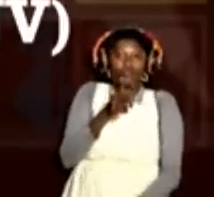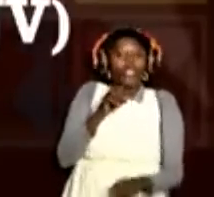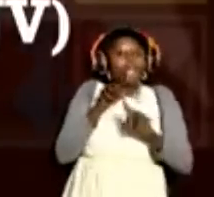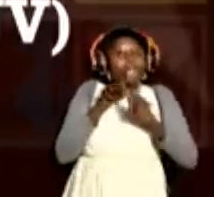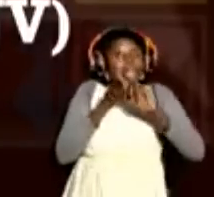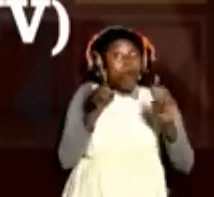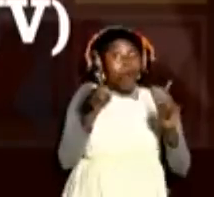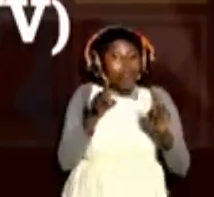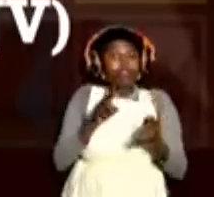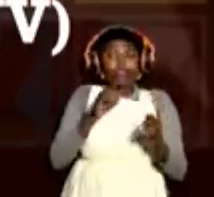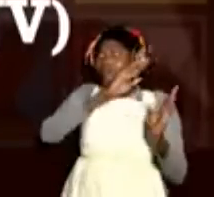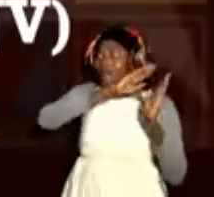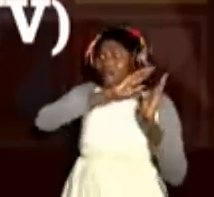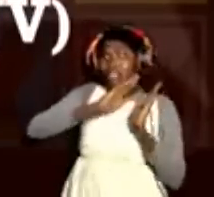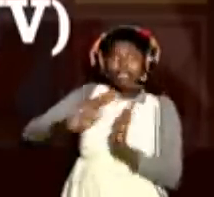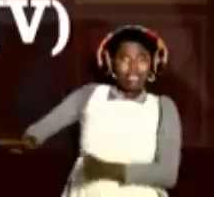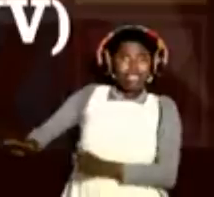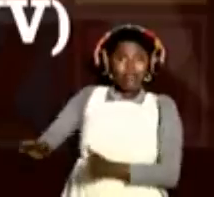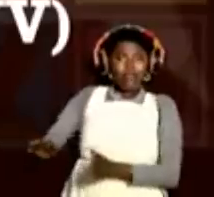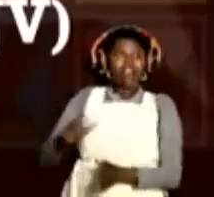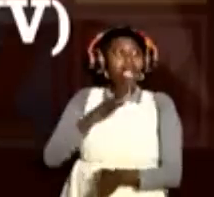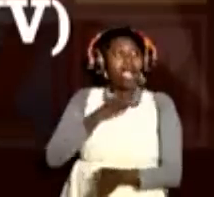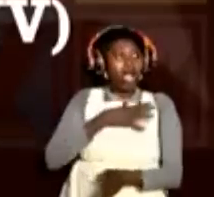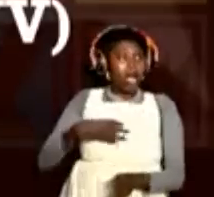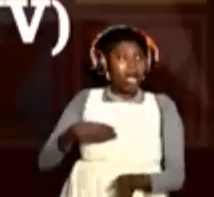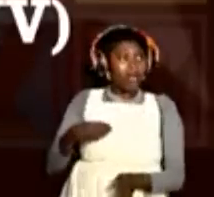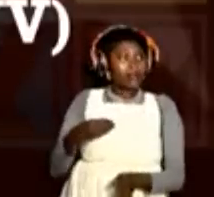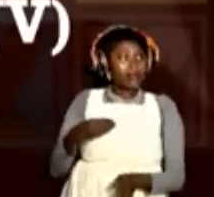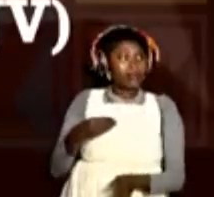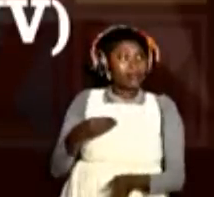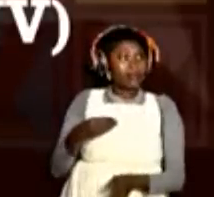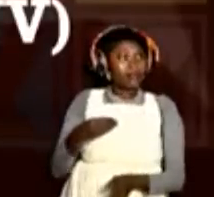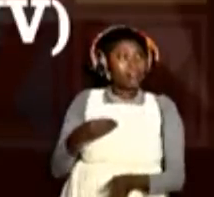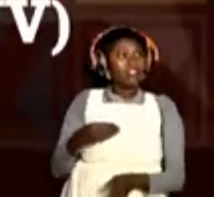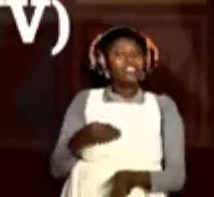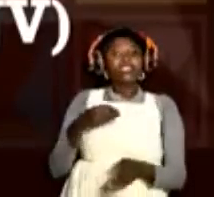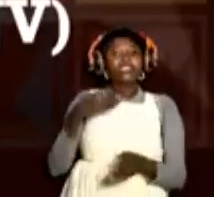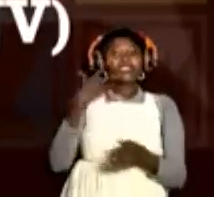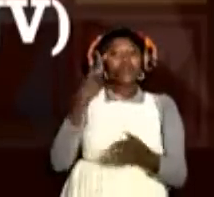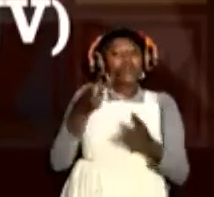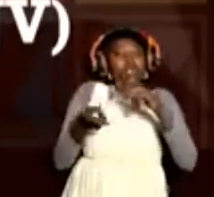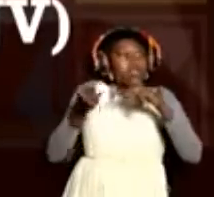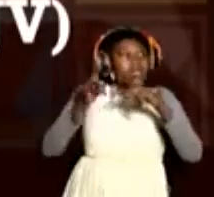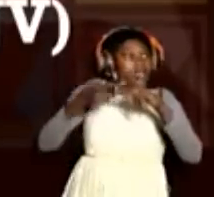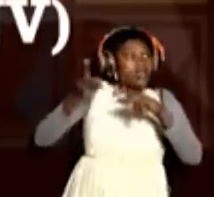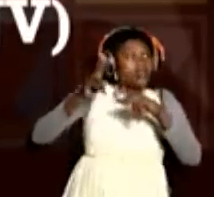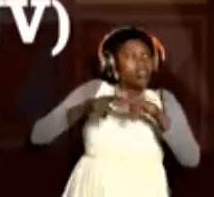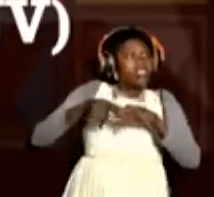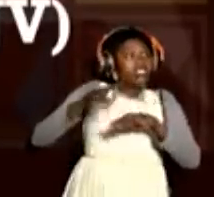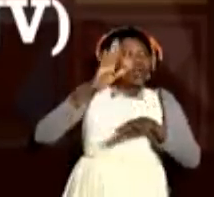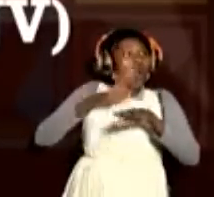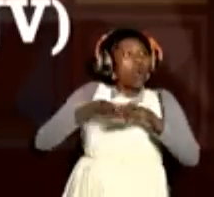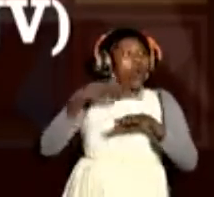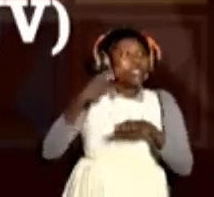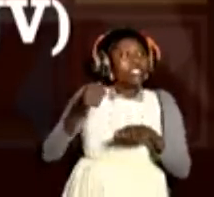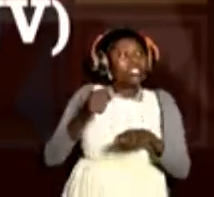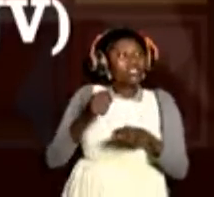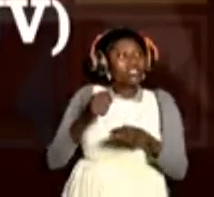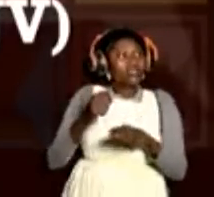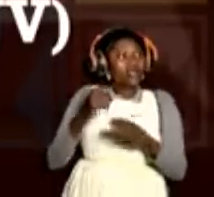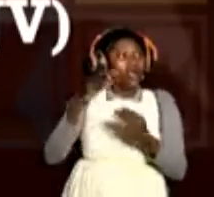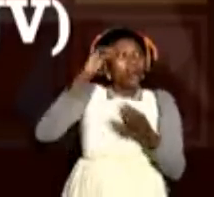But shun profane and vain babblings, for they will increase unto more